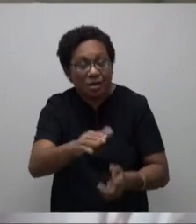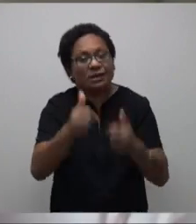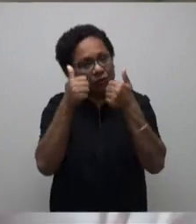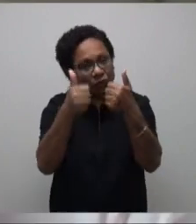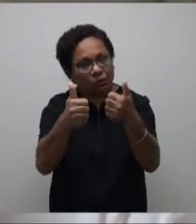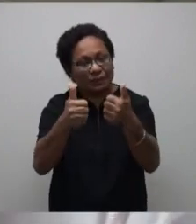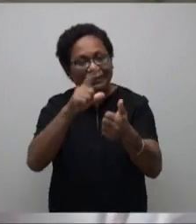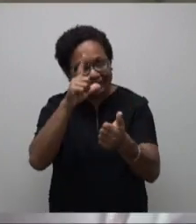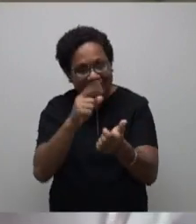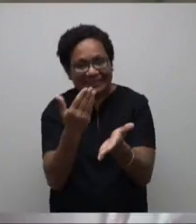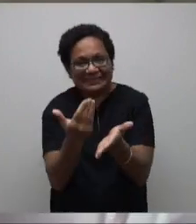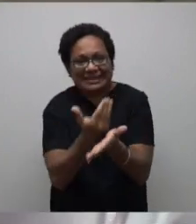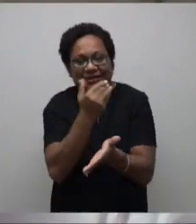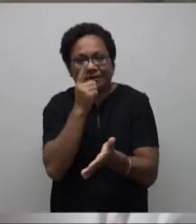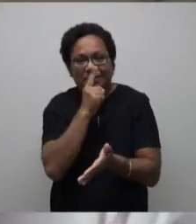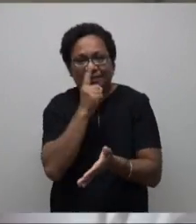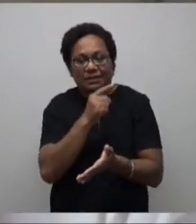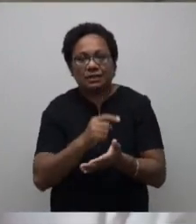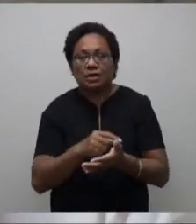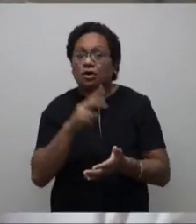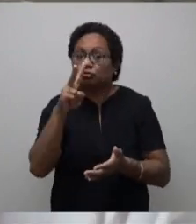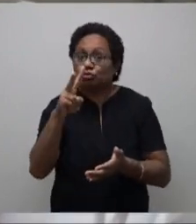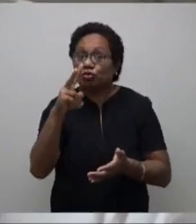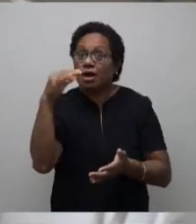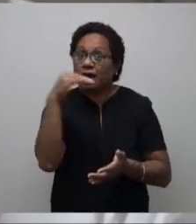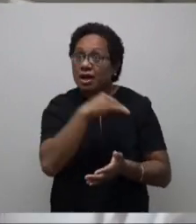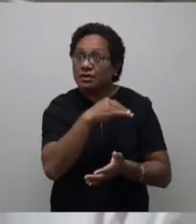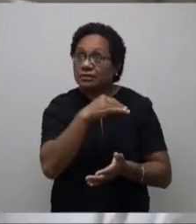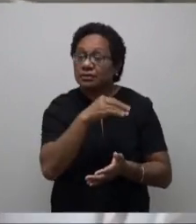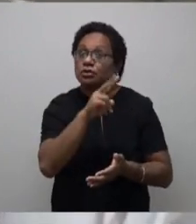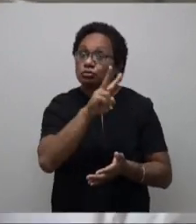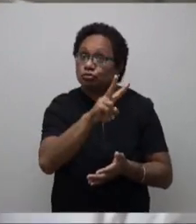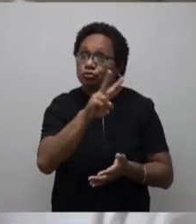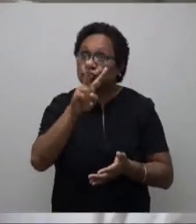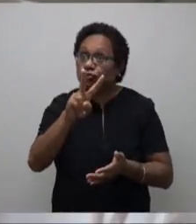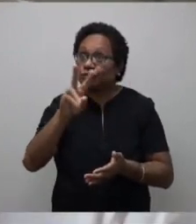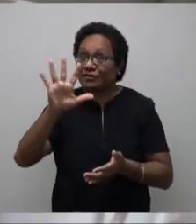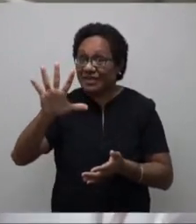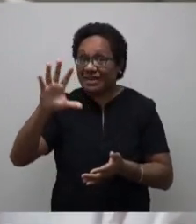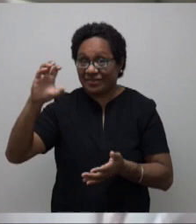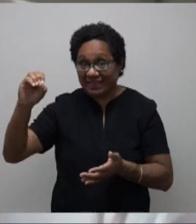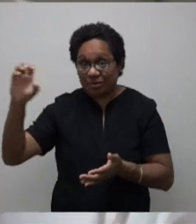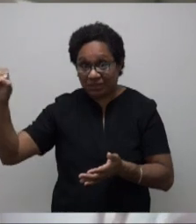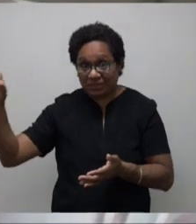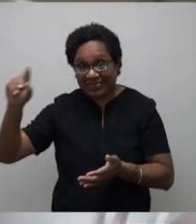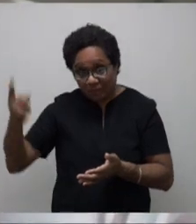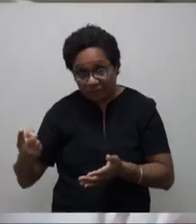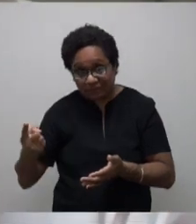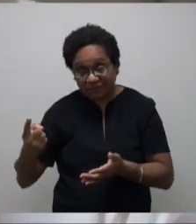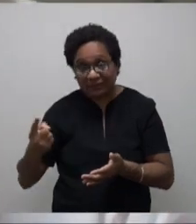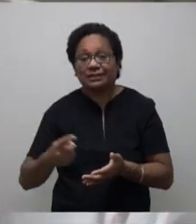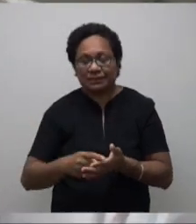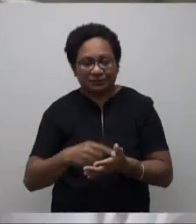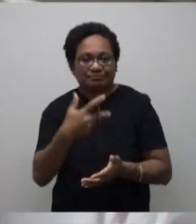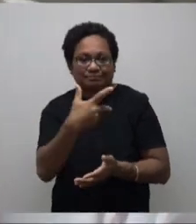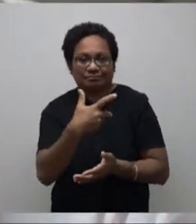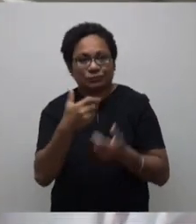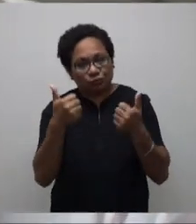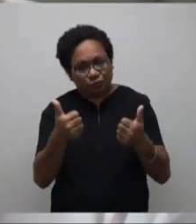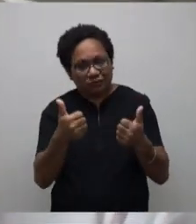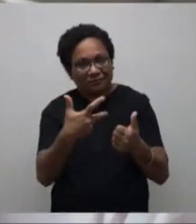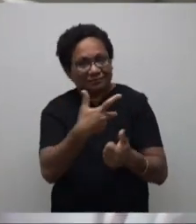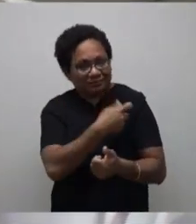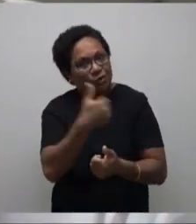More than 225,000 have already received at least one dose. That's an excellent start, but we need to immunize